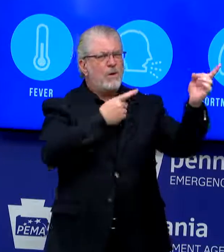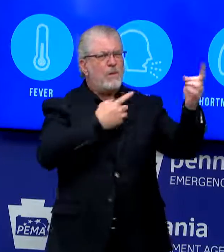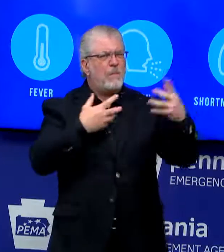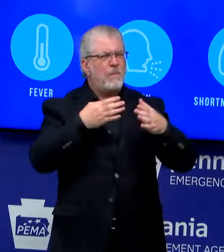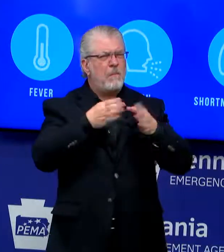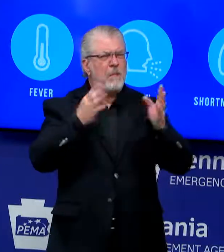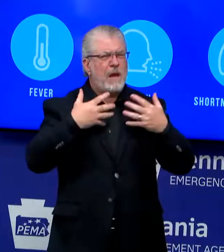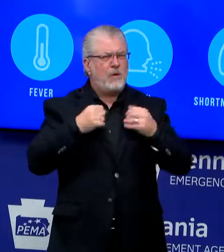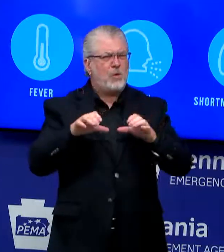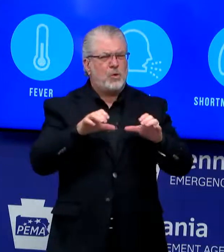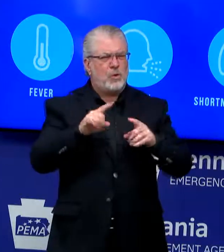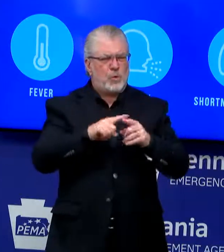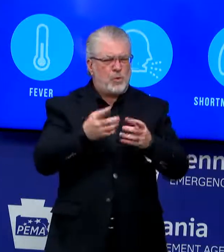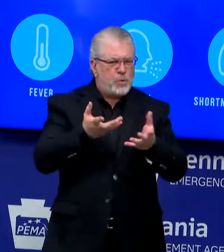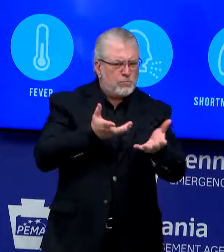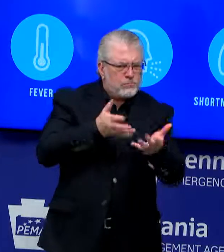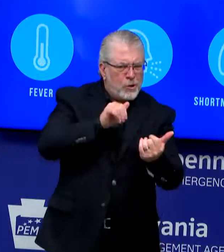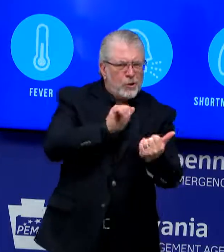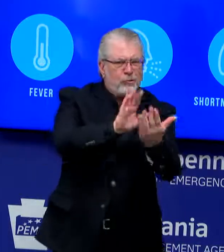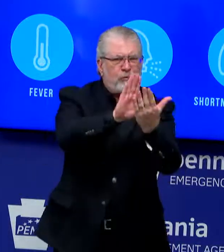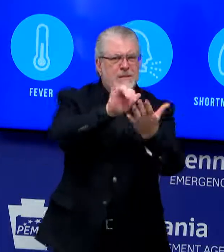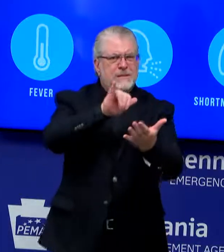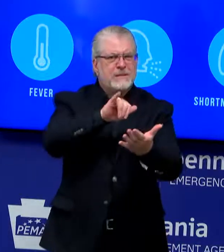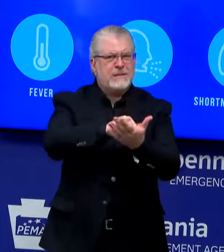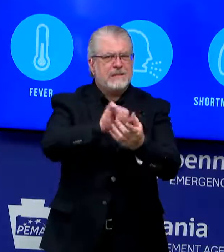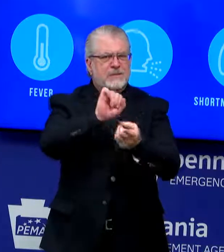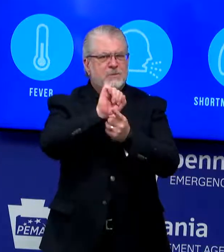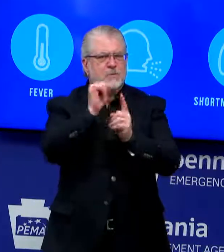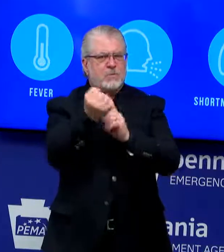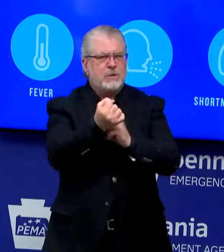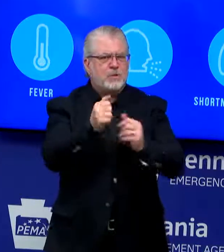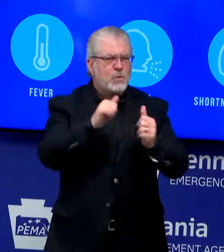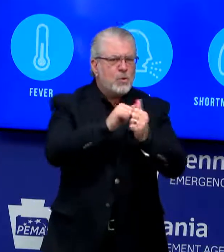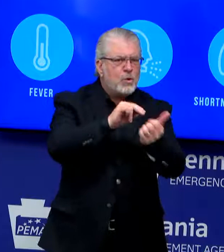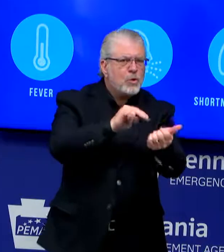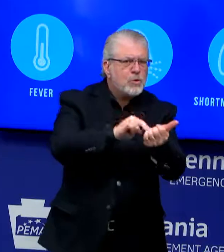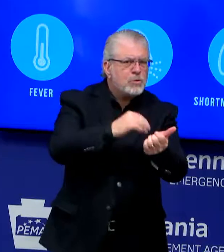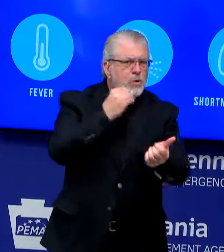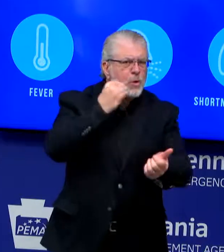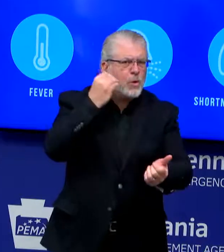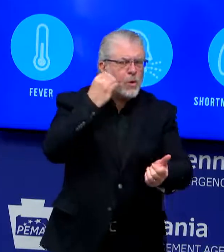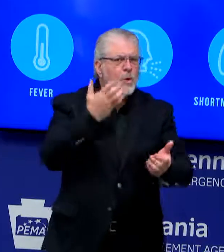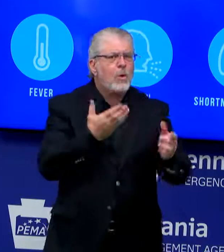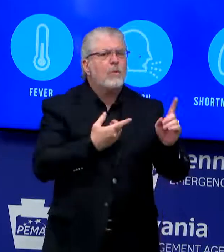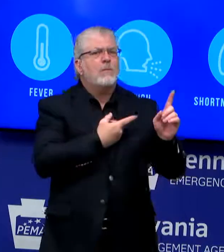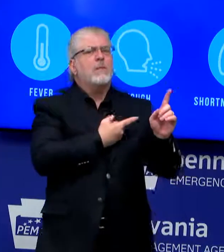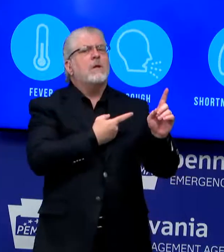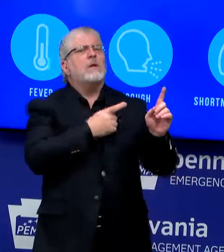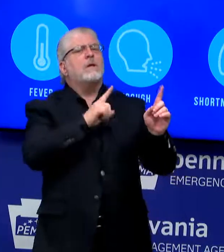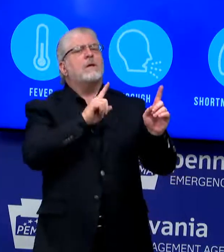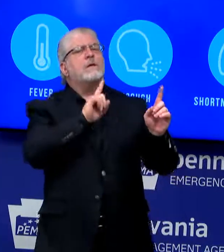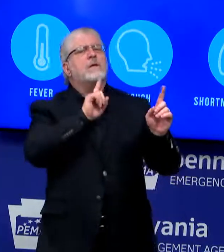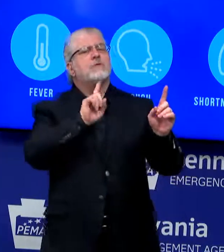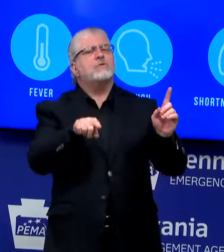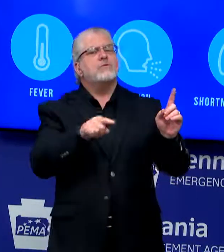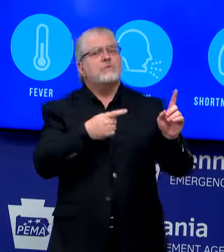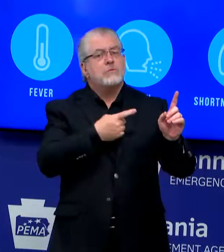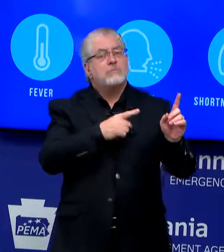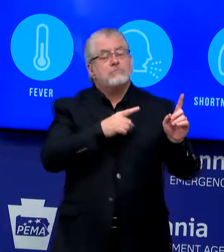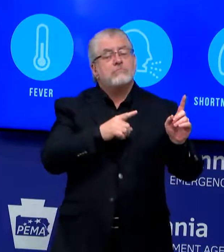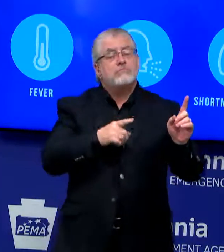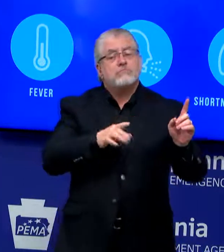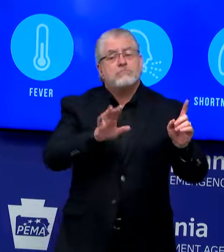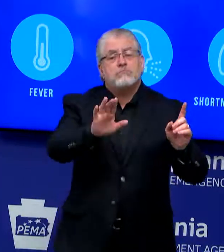correct. The seniors living in long-term care living facilities, and that would include nursing homes, but also personal care